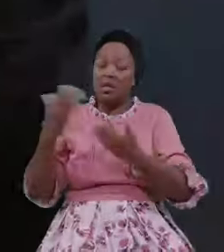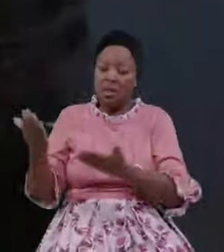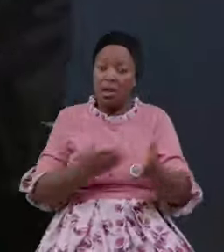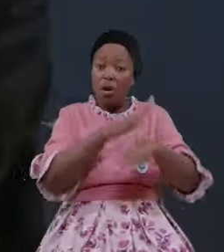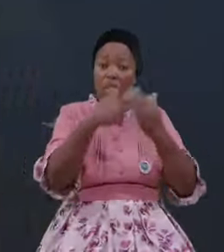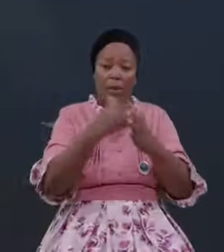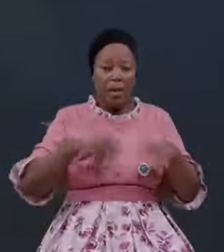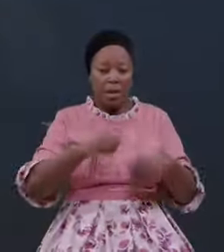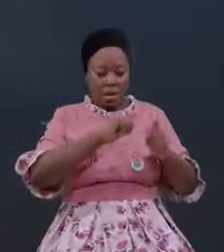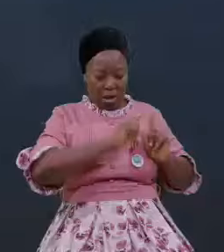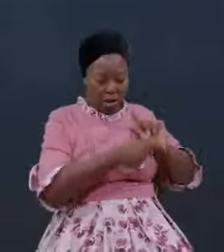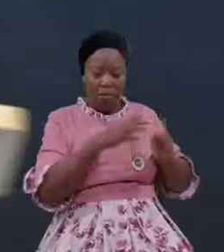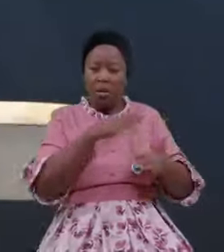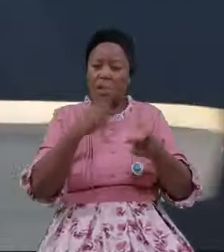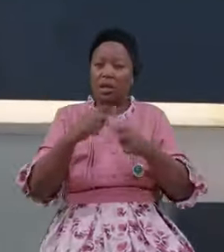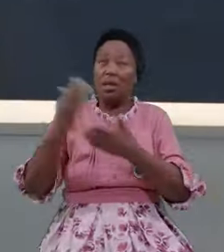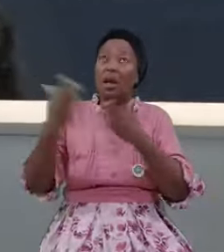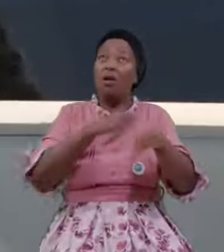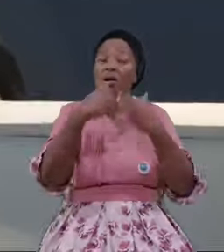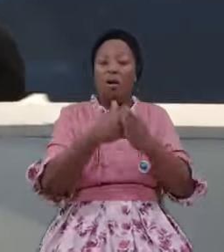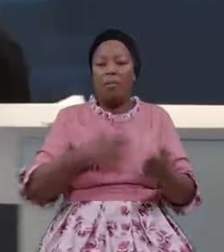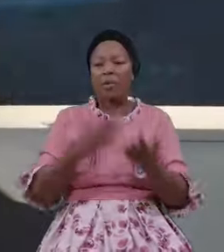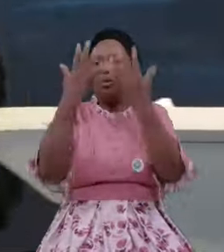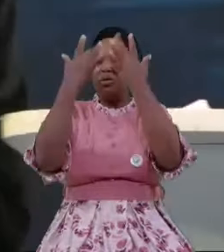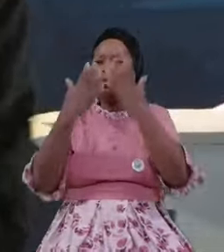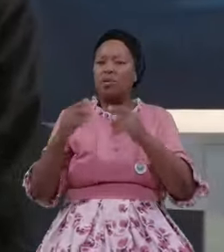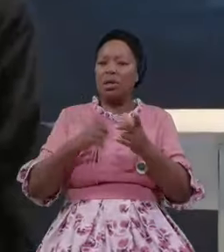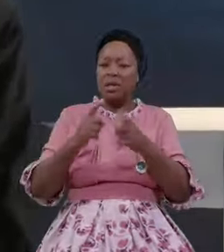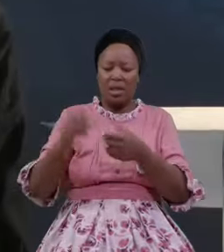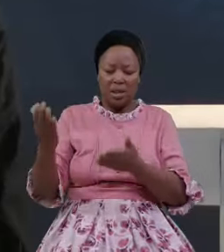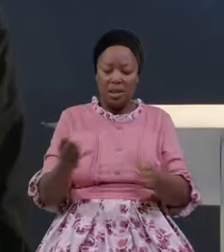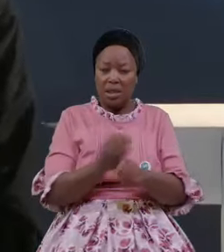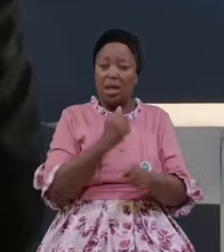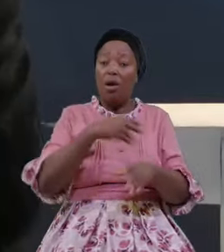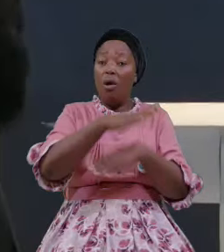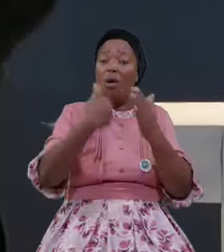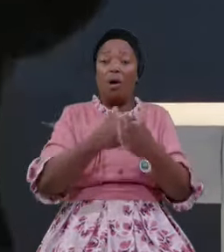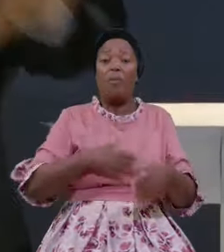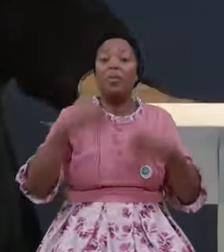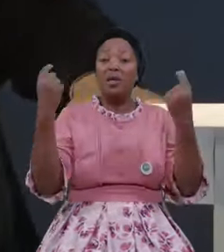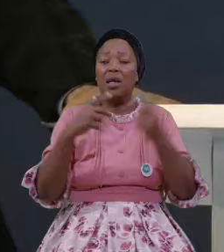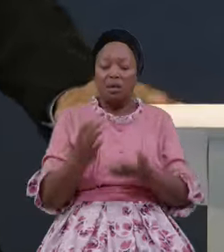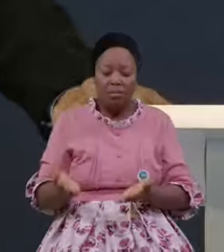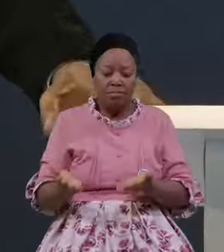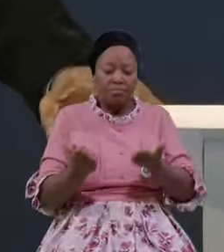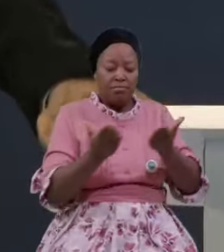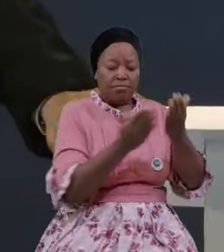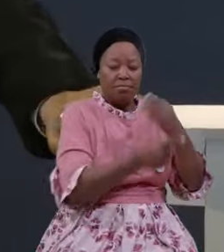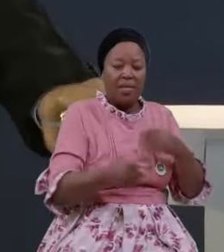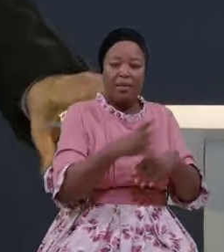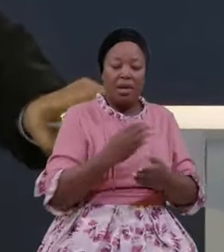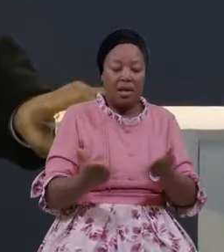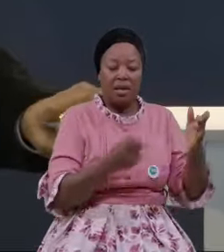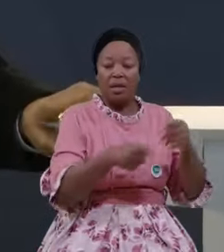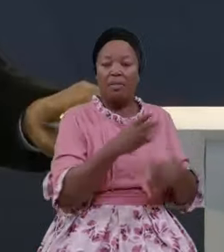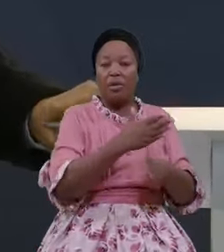my sorrows. He bore all my sins. He carried them and carried them away. You will